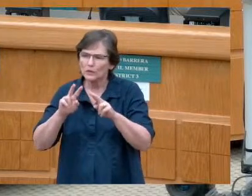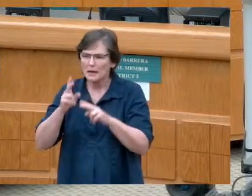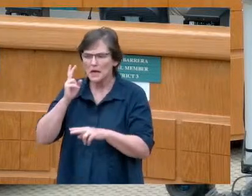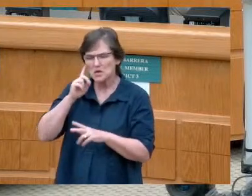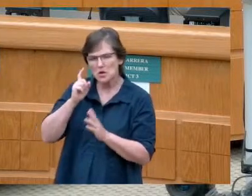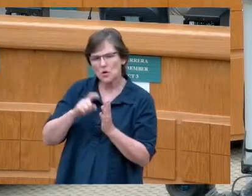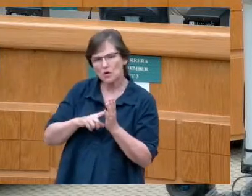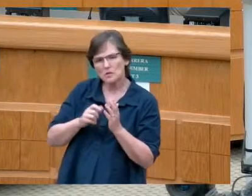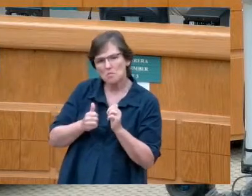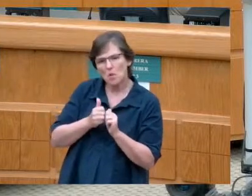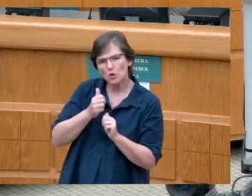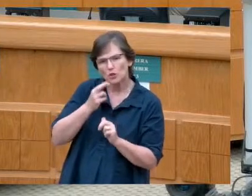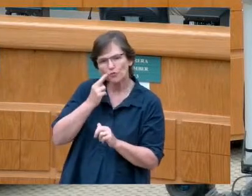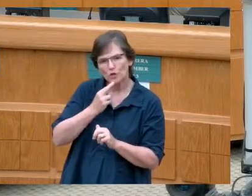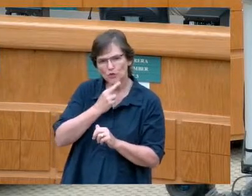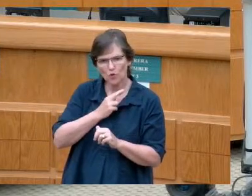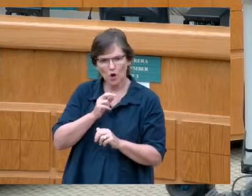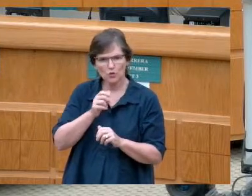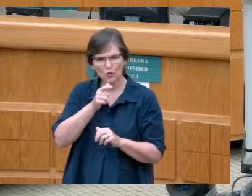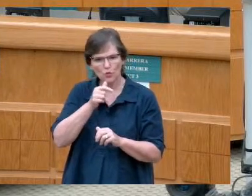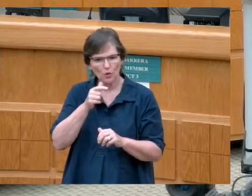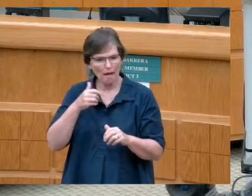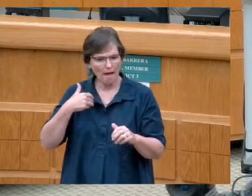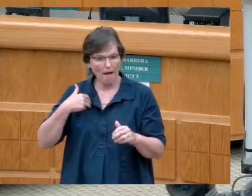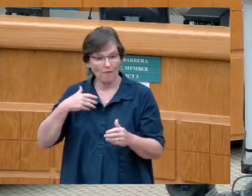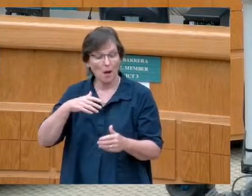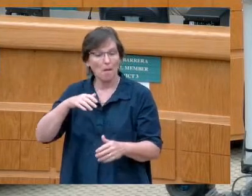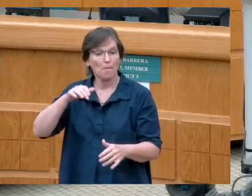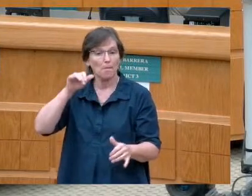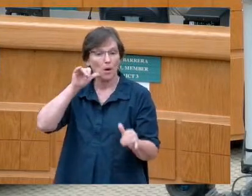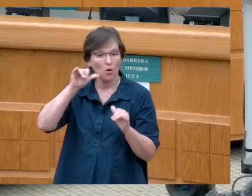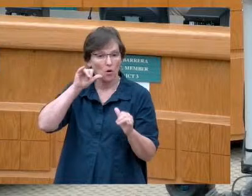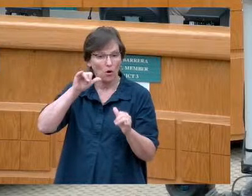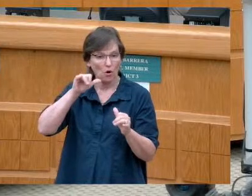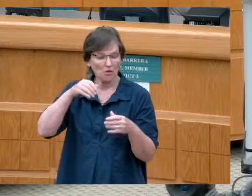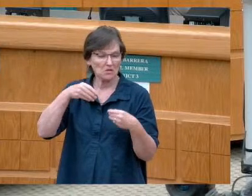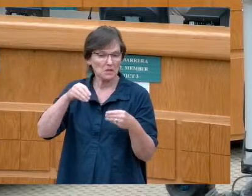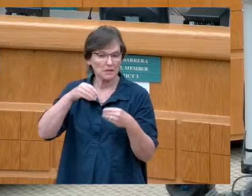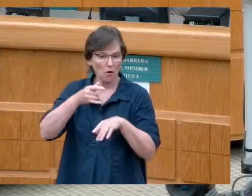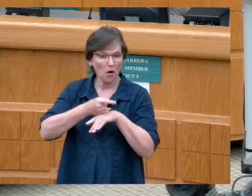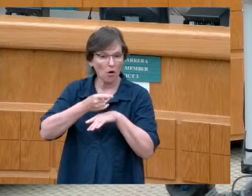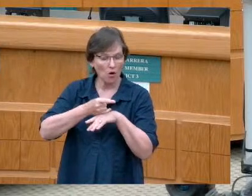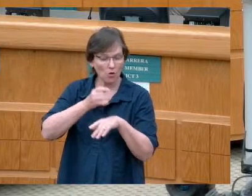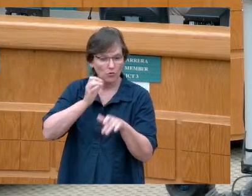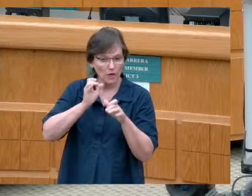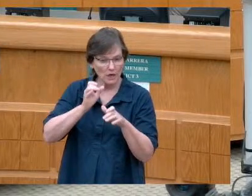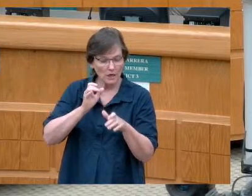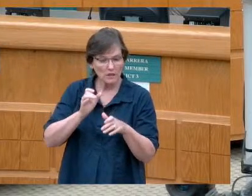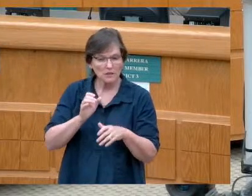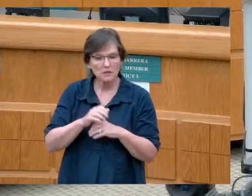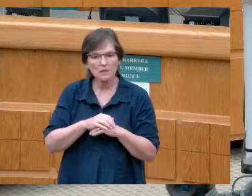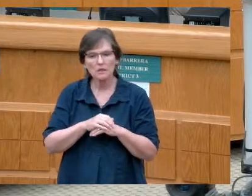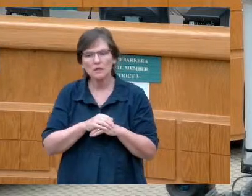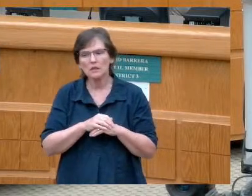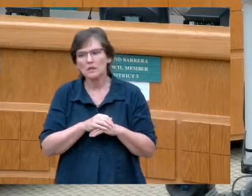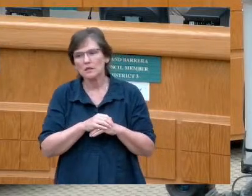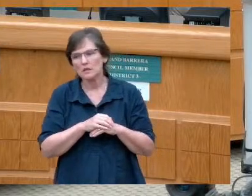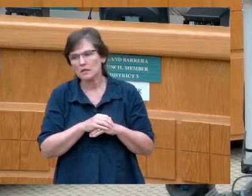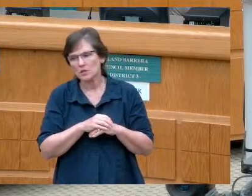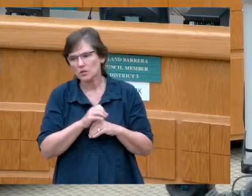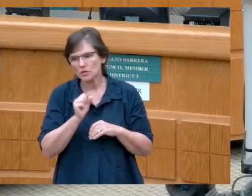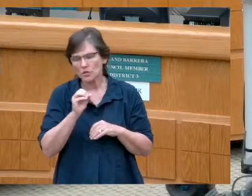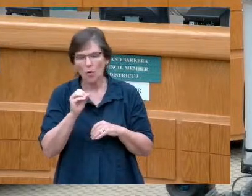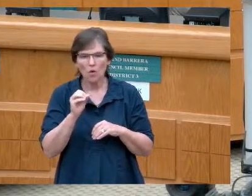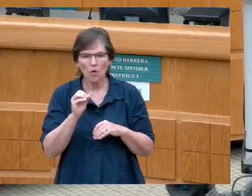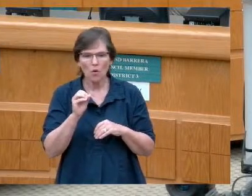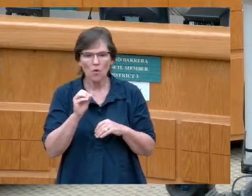well. And so they have been monitoring those and going in as part of their normal duties. That is, if it's a restaurant with a combined